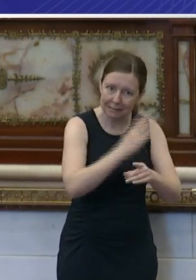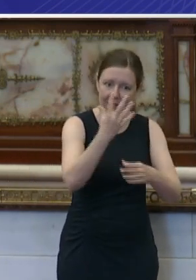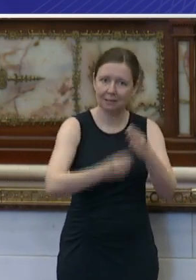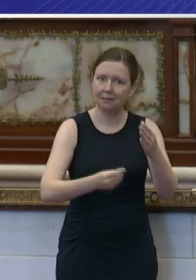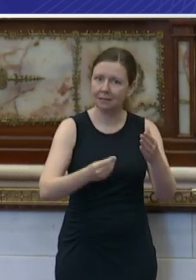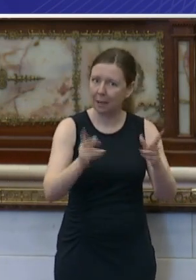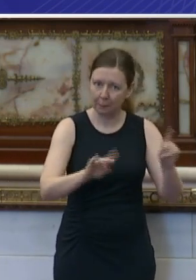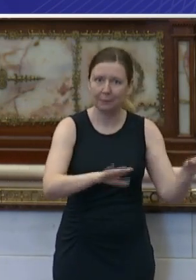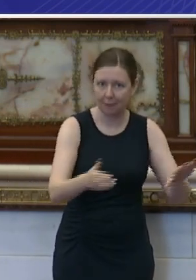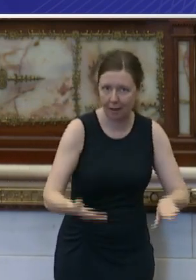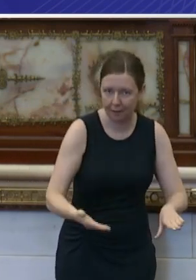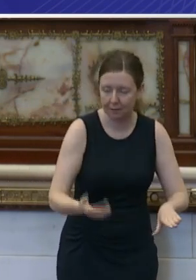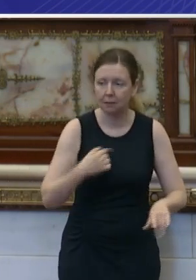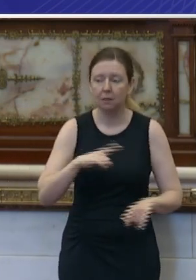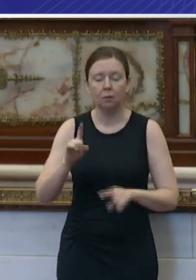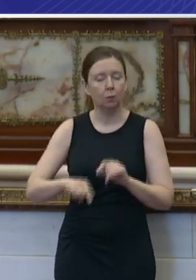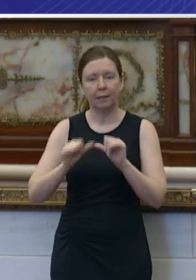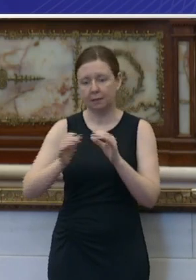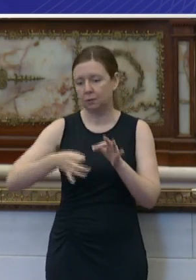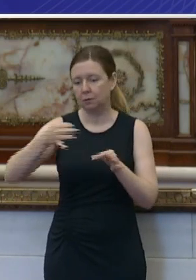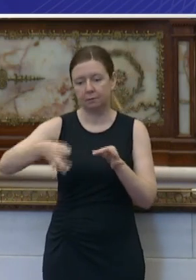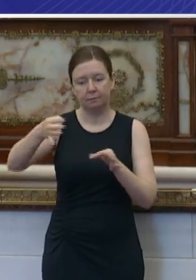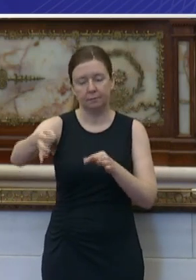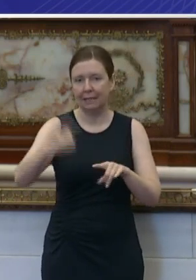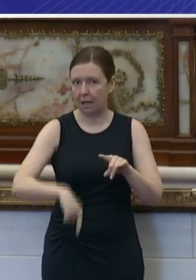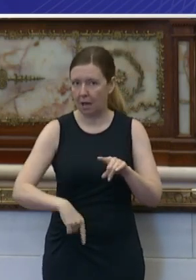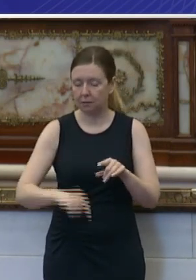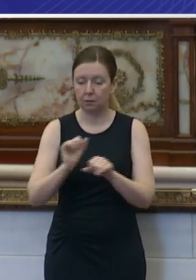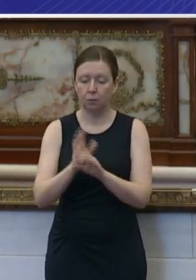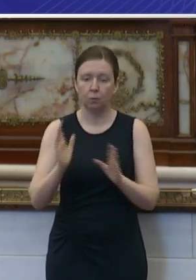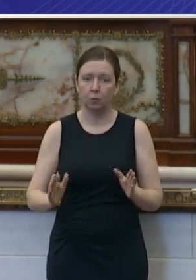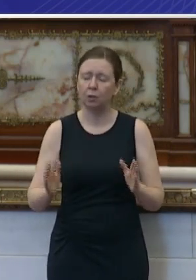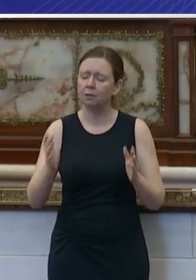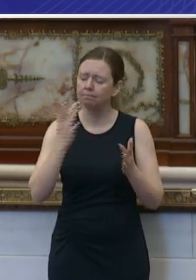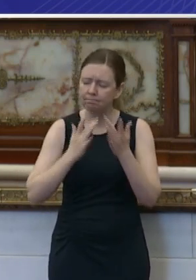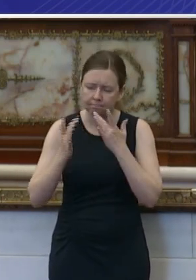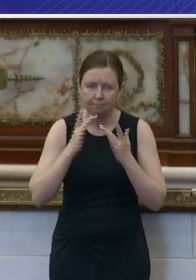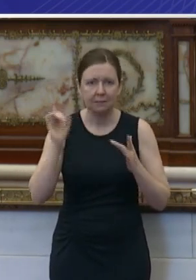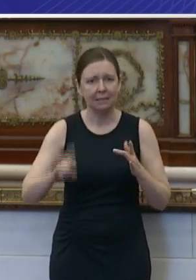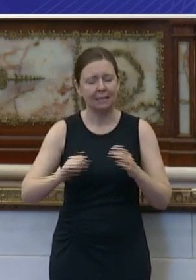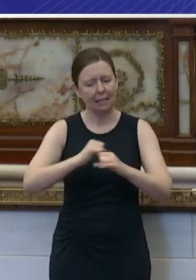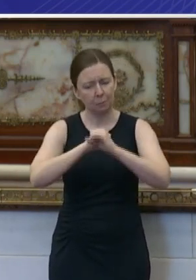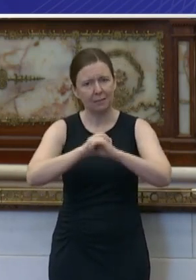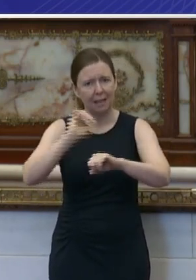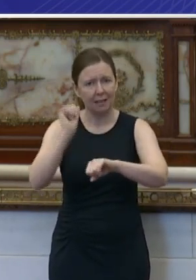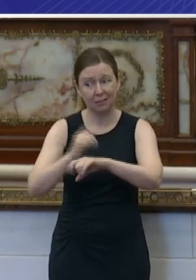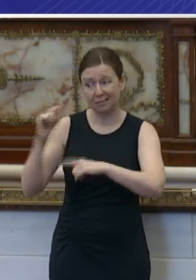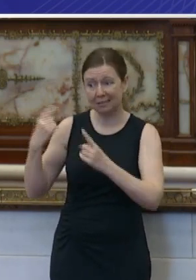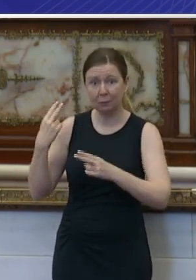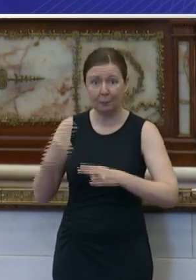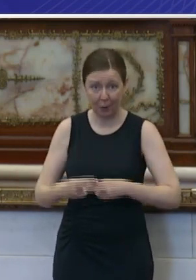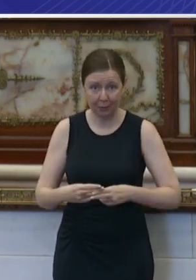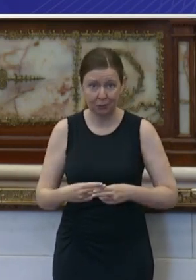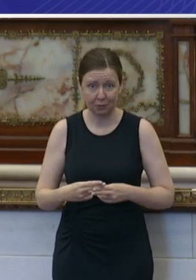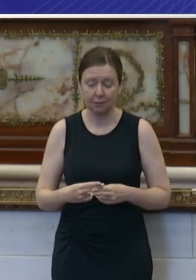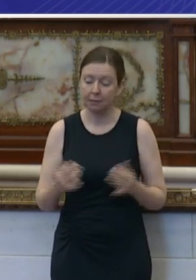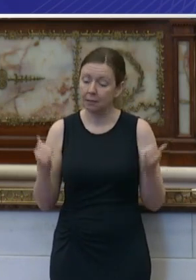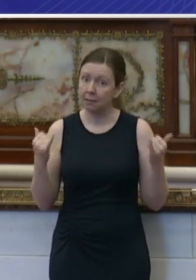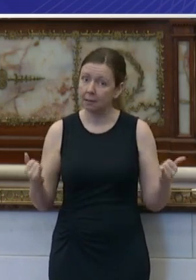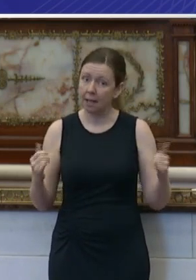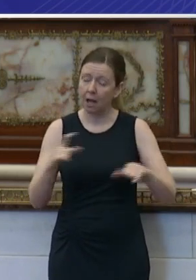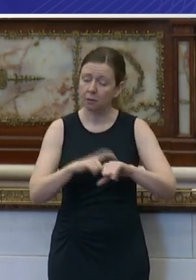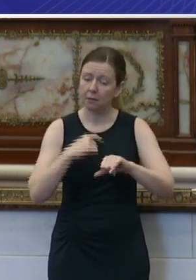We cannot continue to delay any further. Workers have desperately needed these protections since March, and it's time